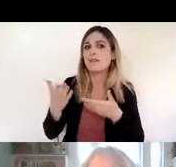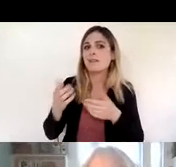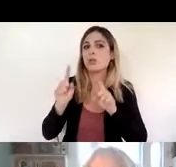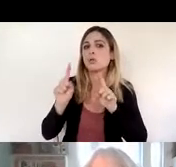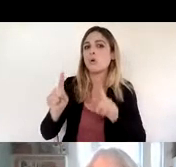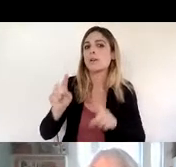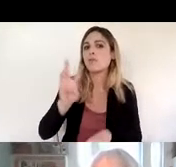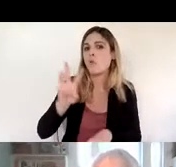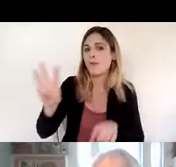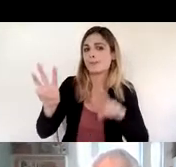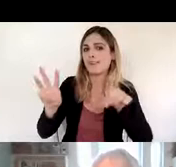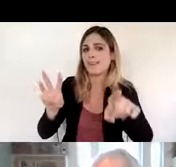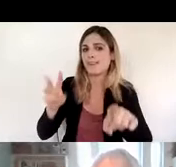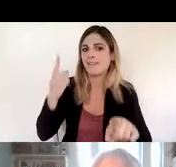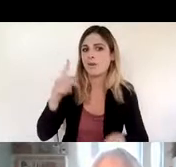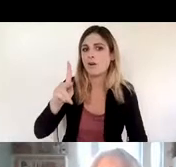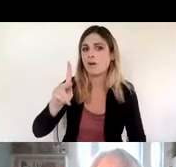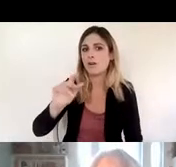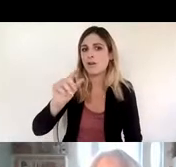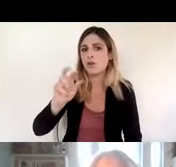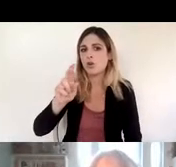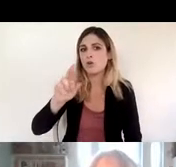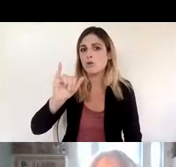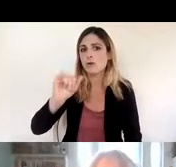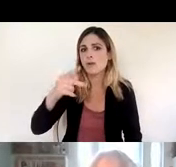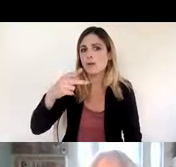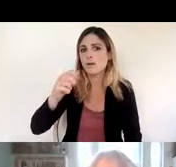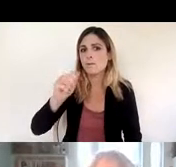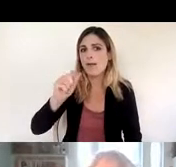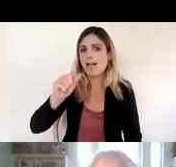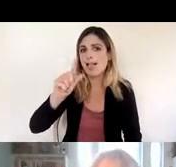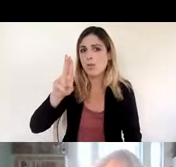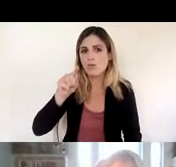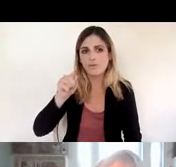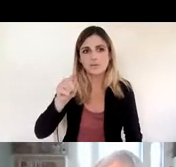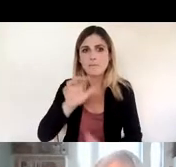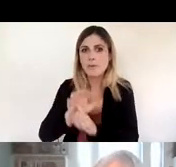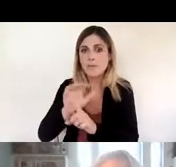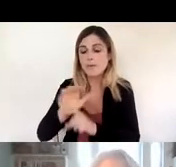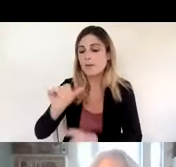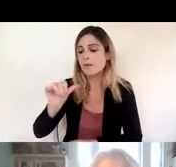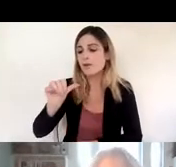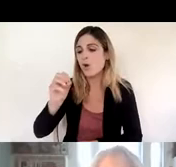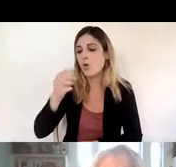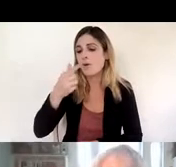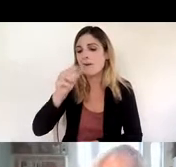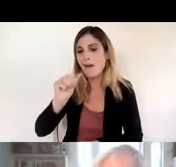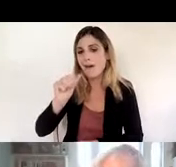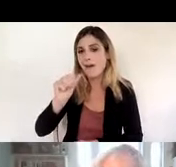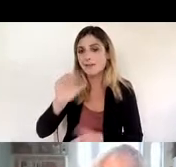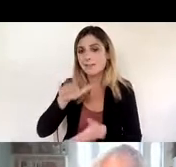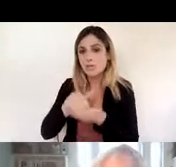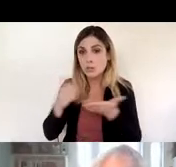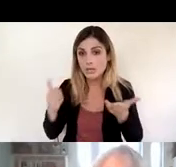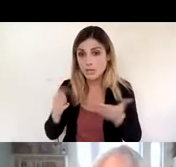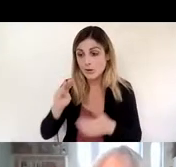Kripalu Center, which is a renowned yoga center here in Western Massachusetts, where I live. Look for their 12